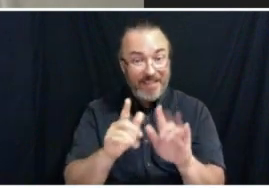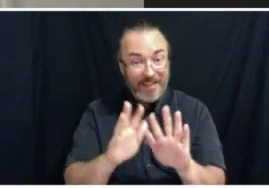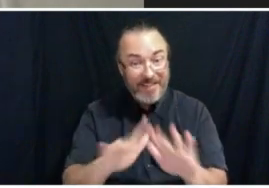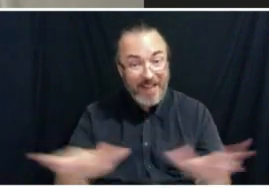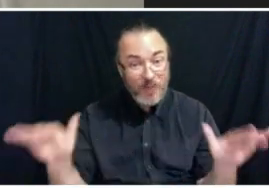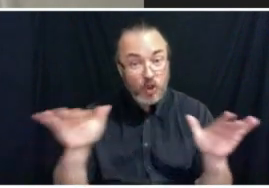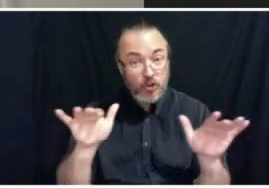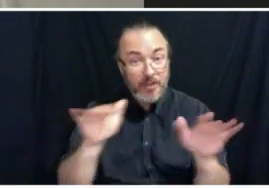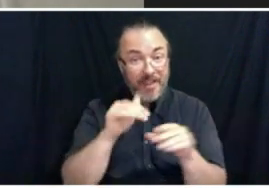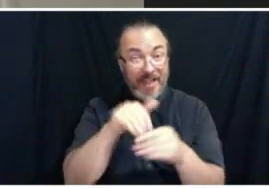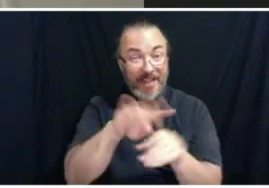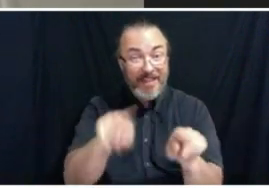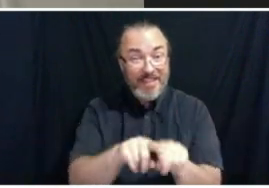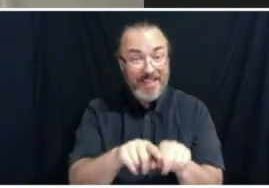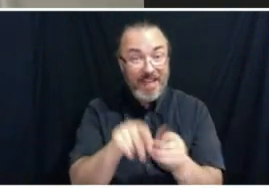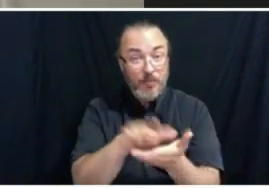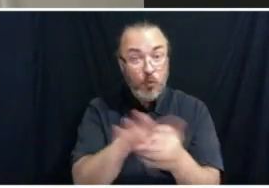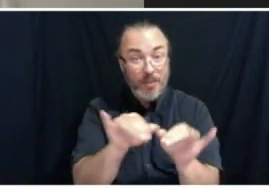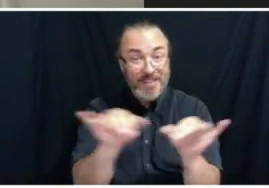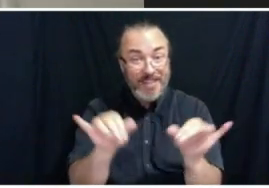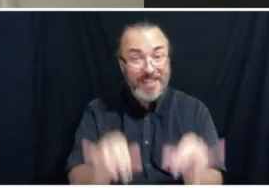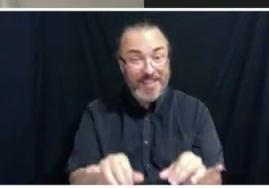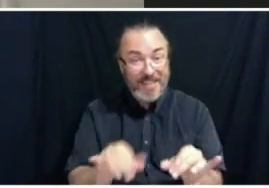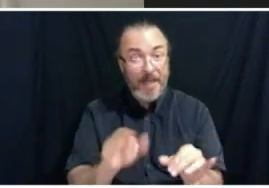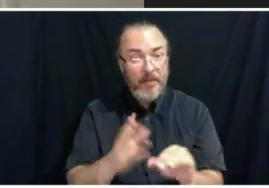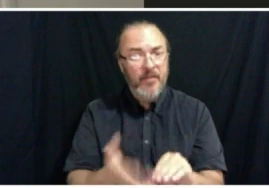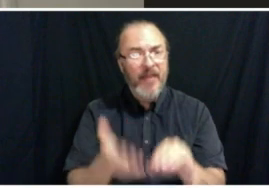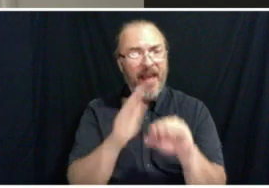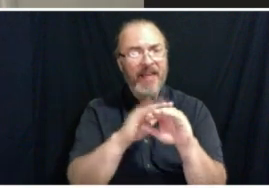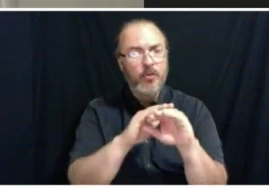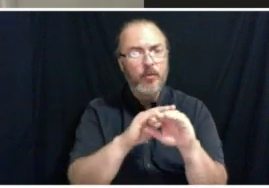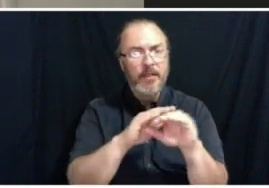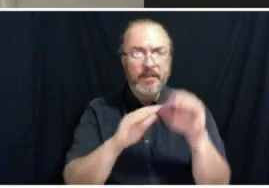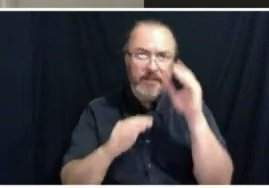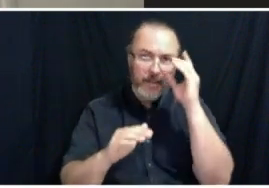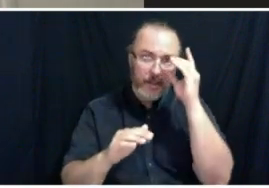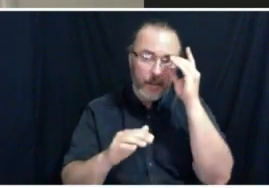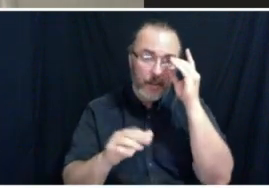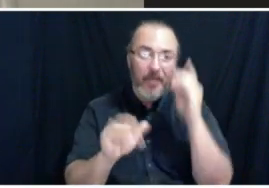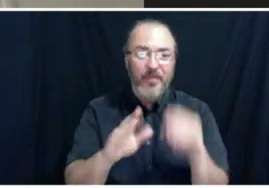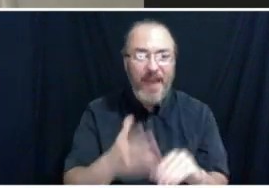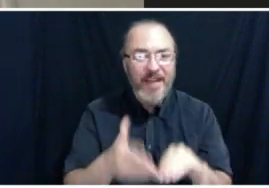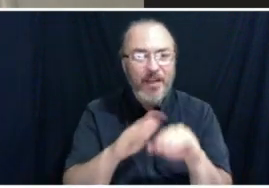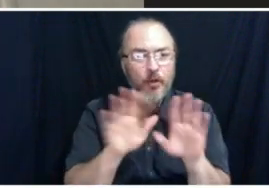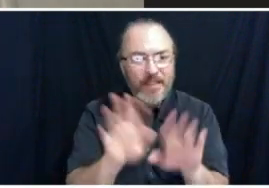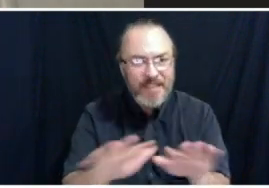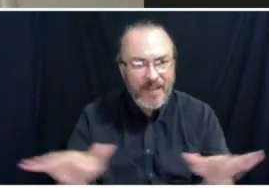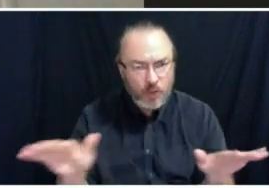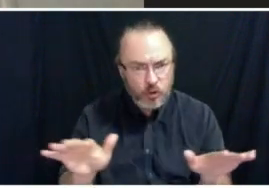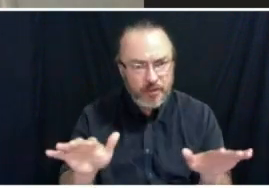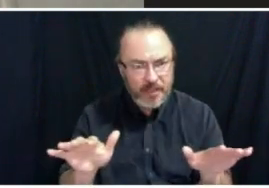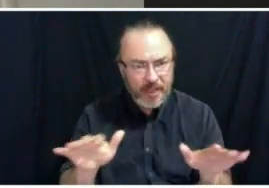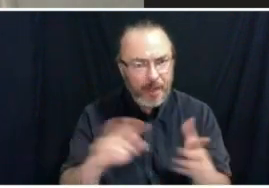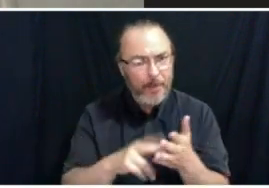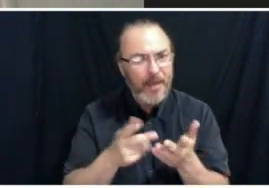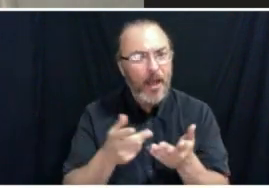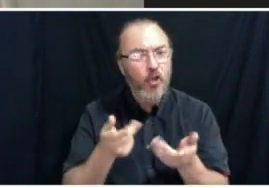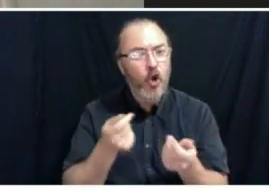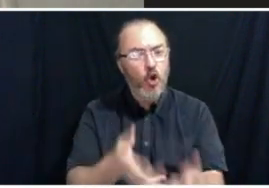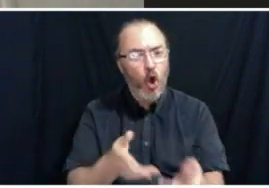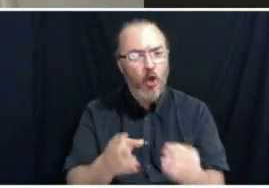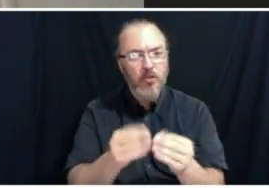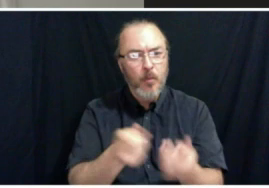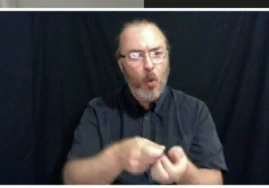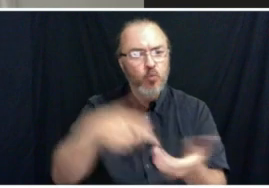system, that increases that increased diversity gives much more richness to the system.